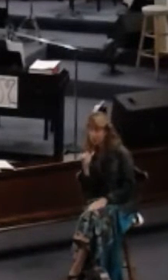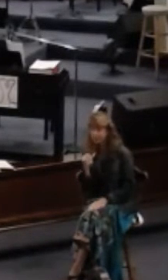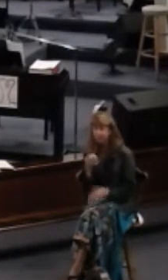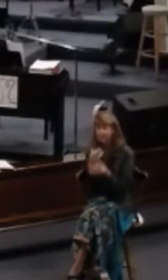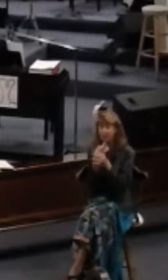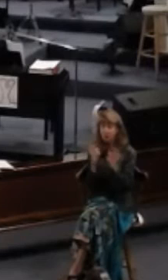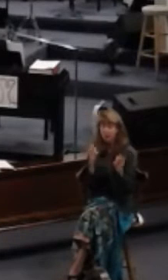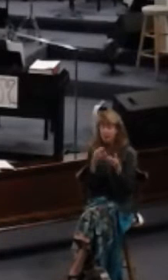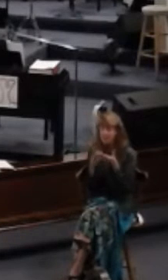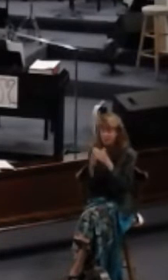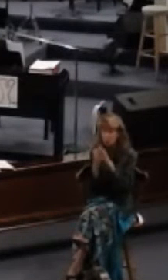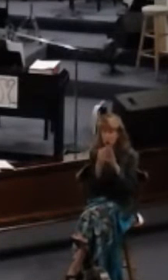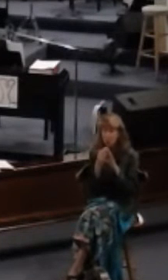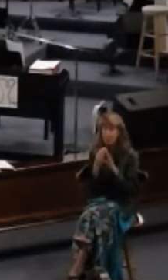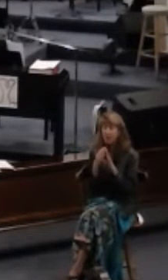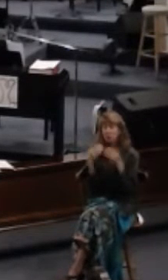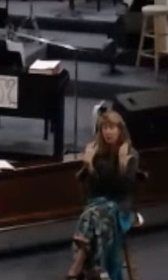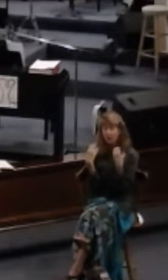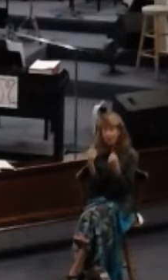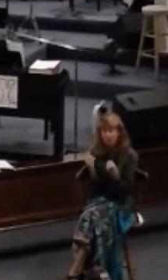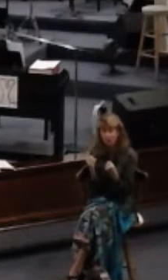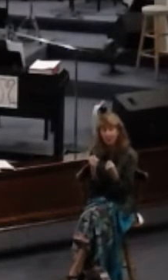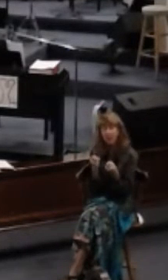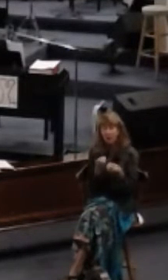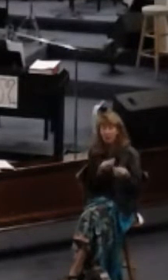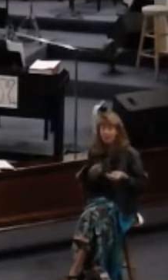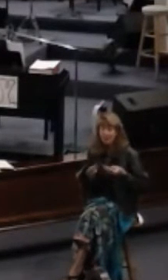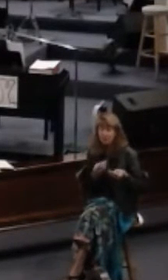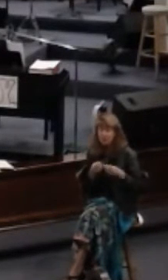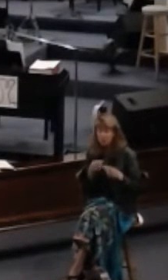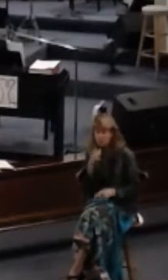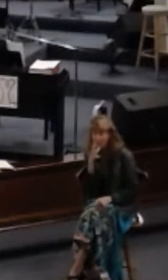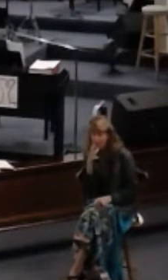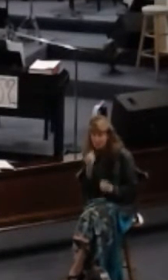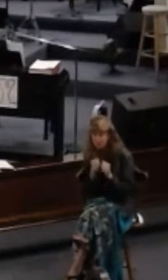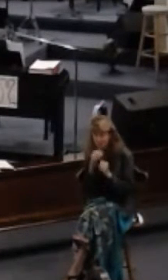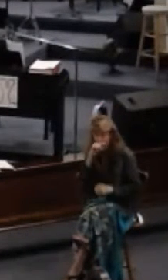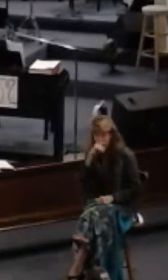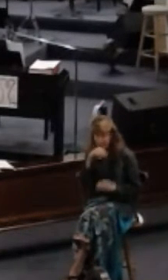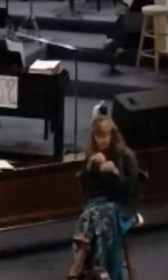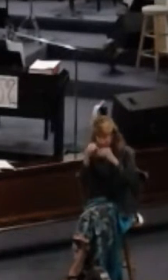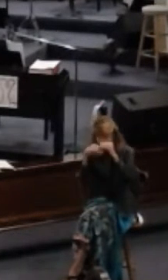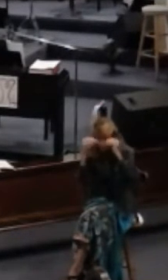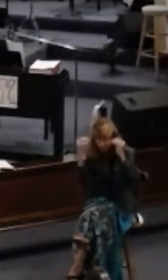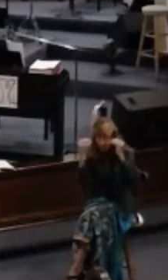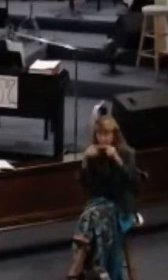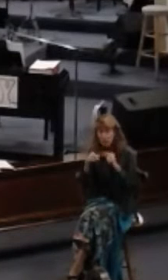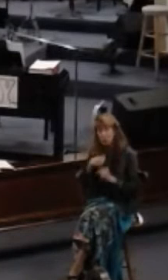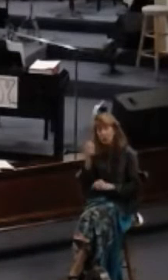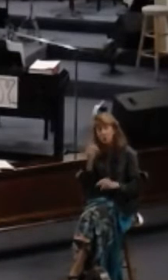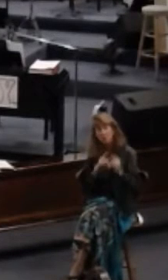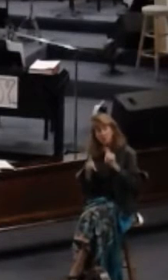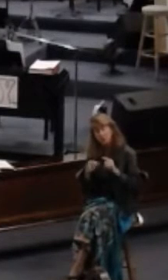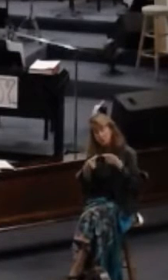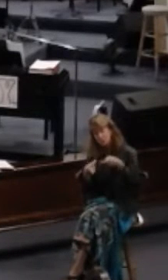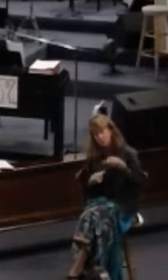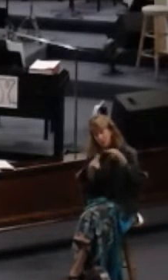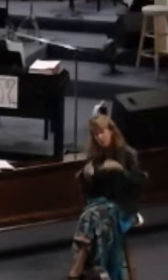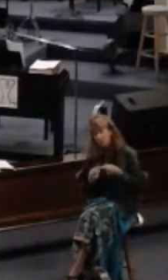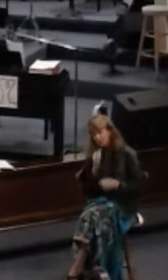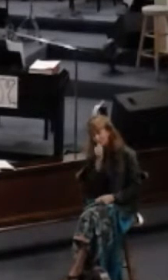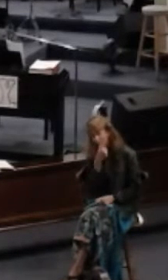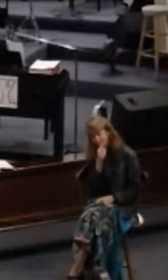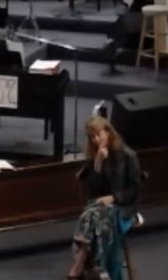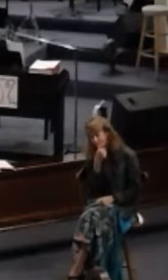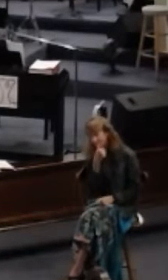community dinners, our recovery programs, our ministry to moms with kids in heavens and to others who've suffered terrible